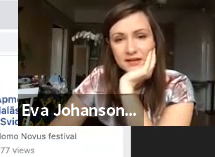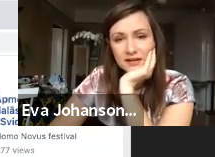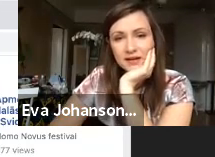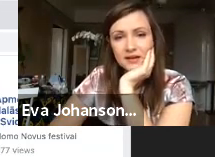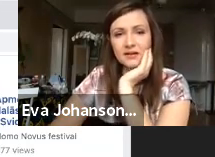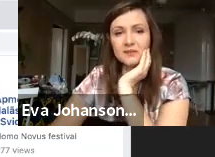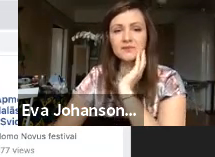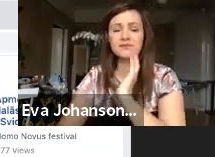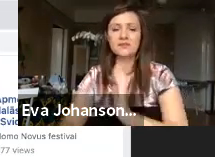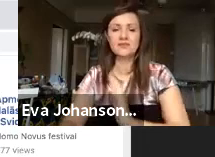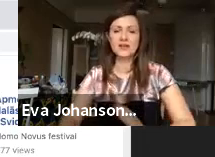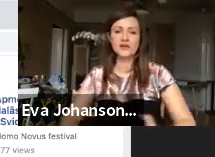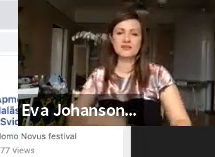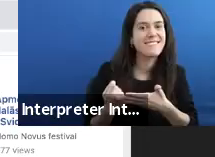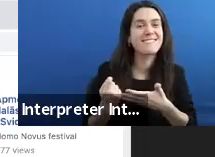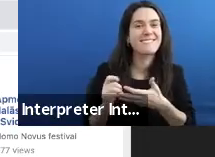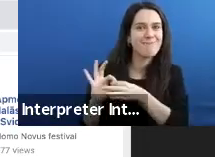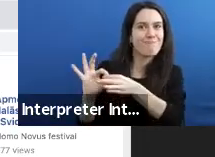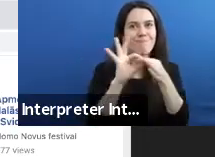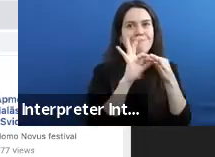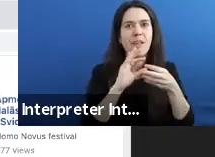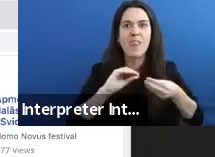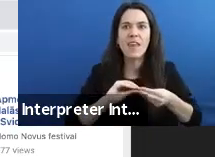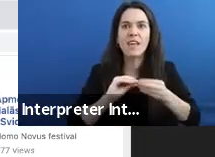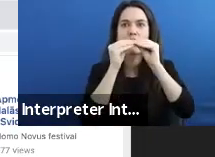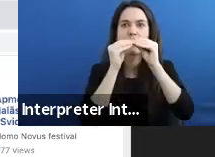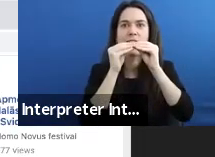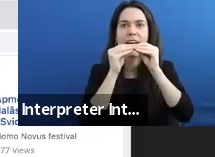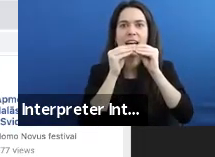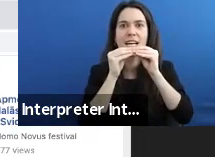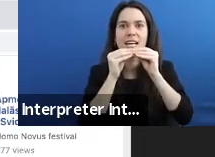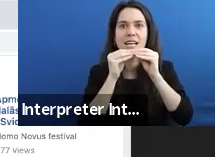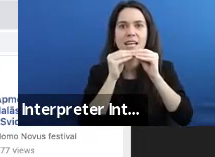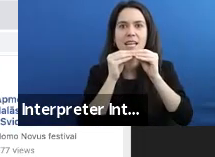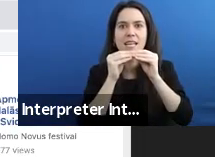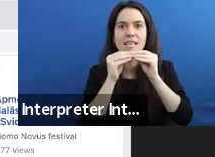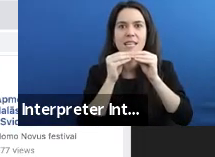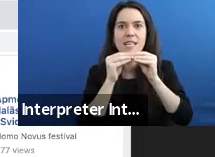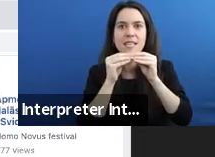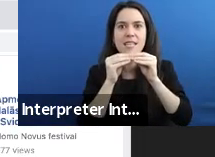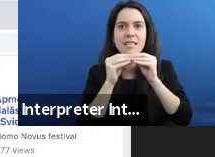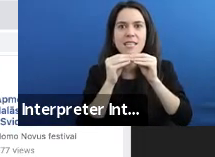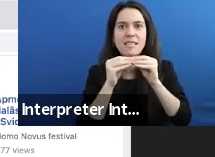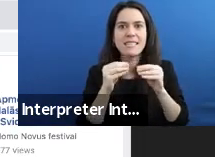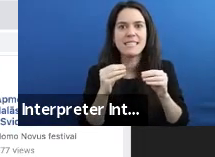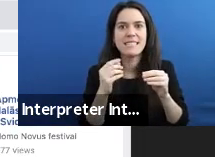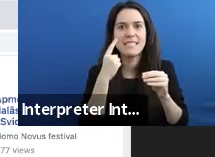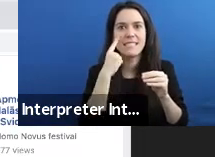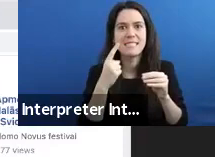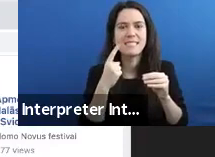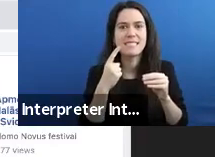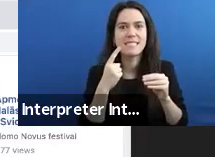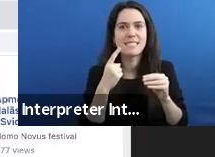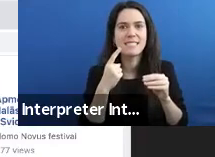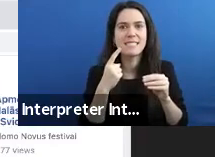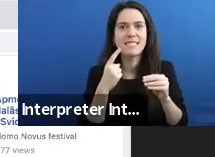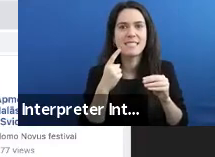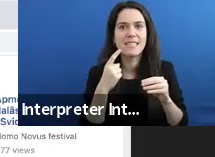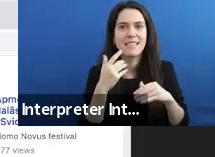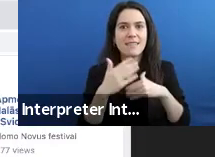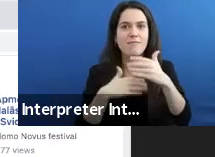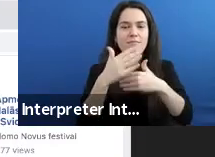and they created their own play, where after which parents were texting